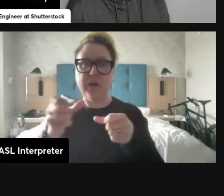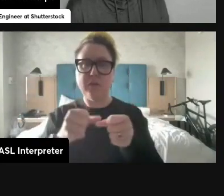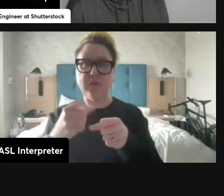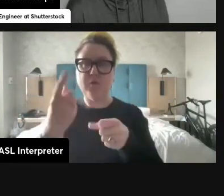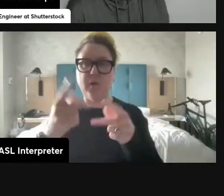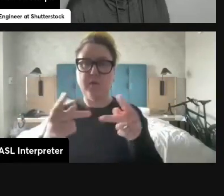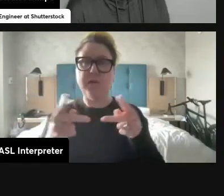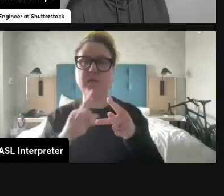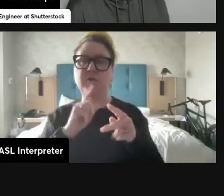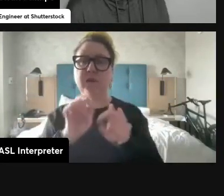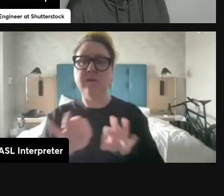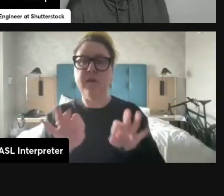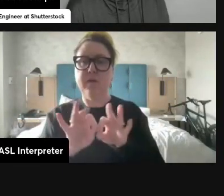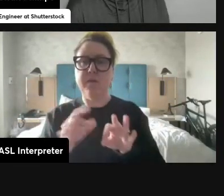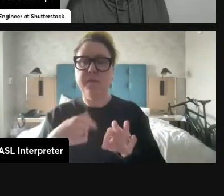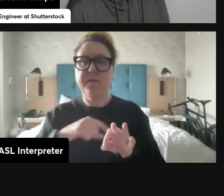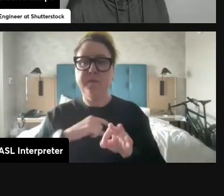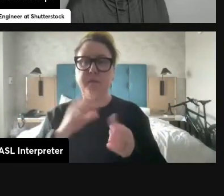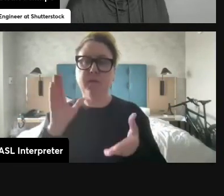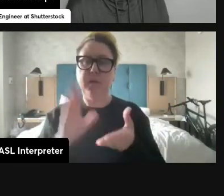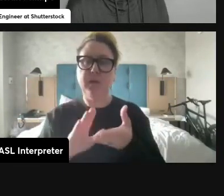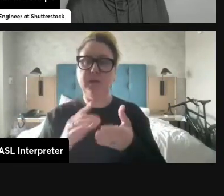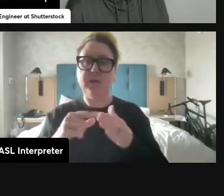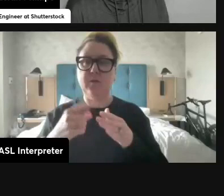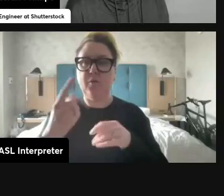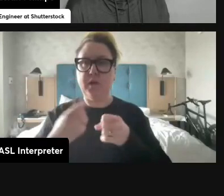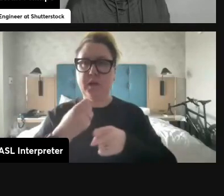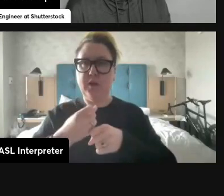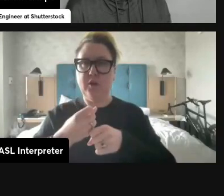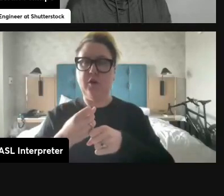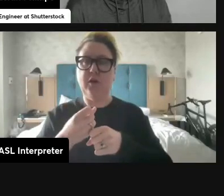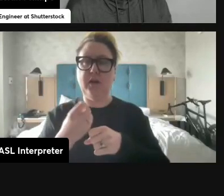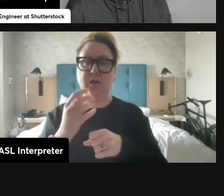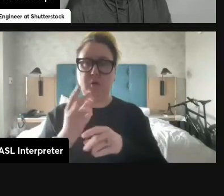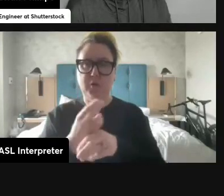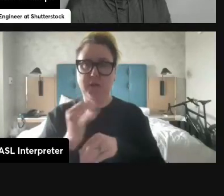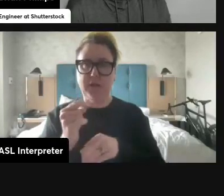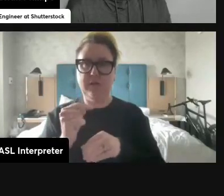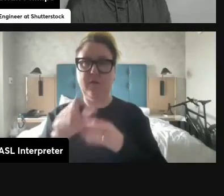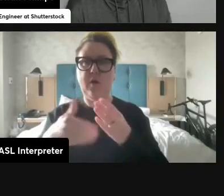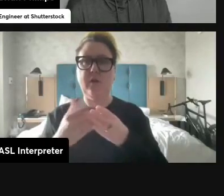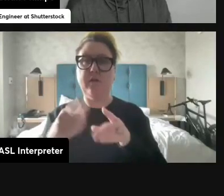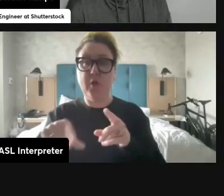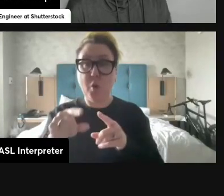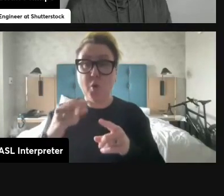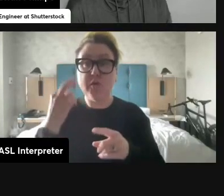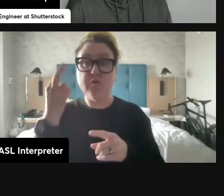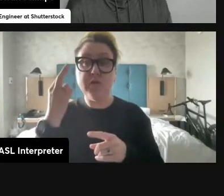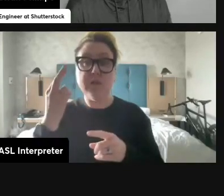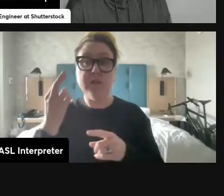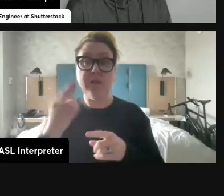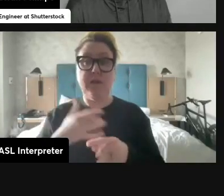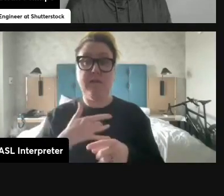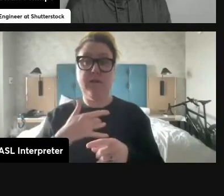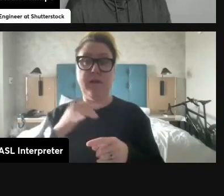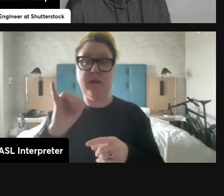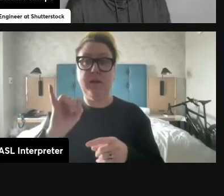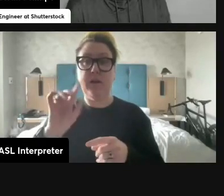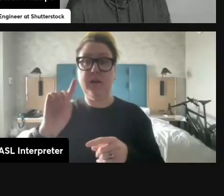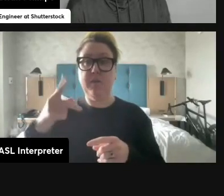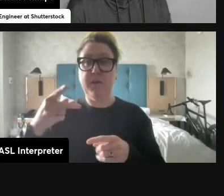us, even again with less than a year under our belt. And for all of those reasons, I feel like IDP is bringing a lot to the